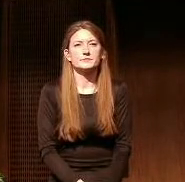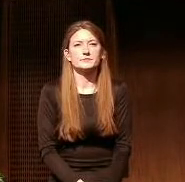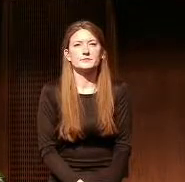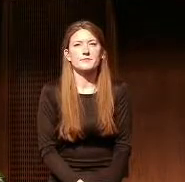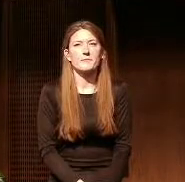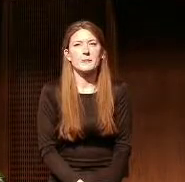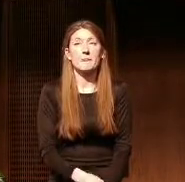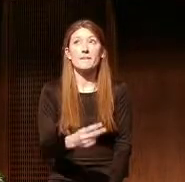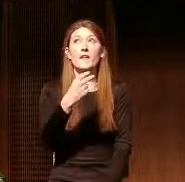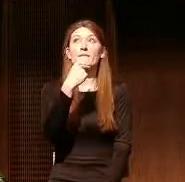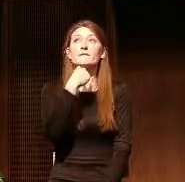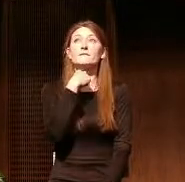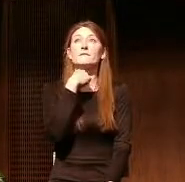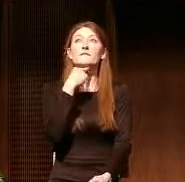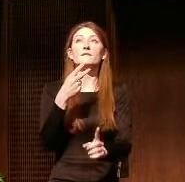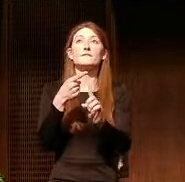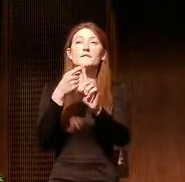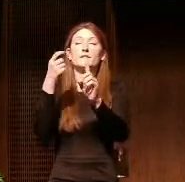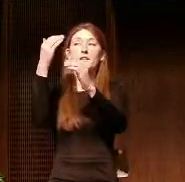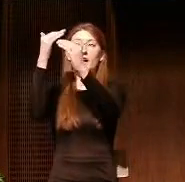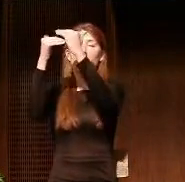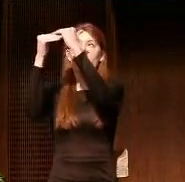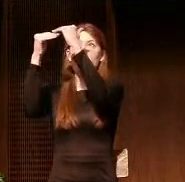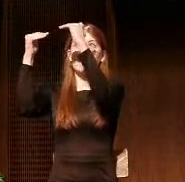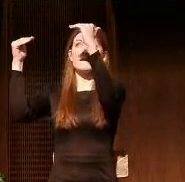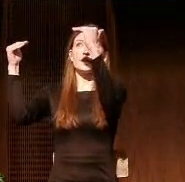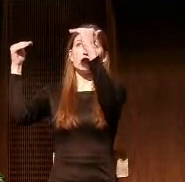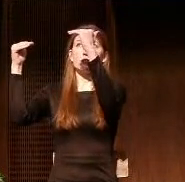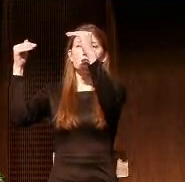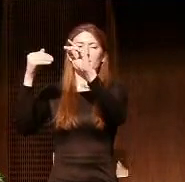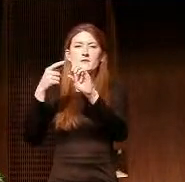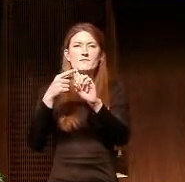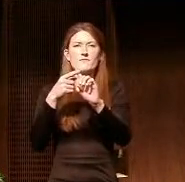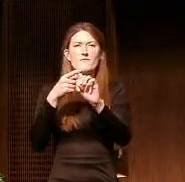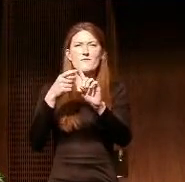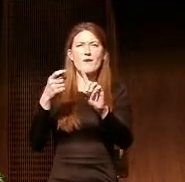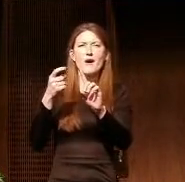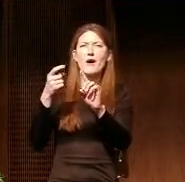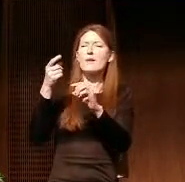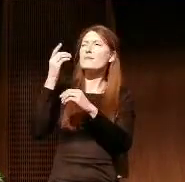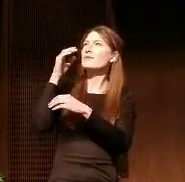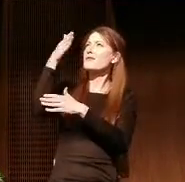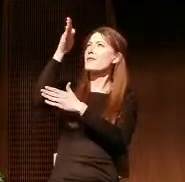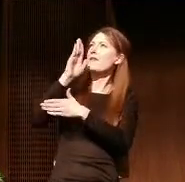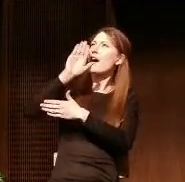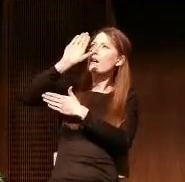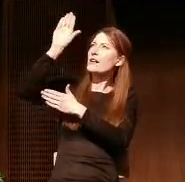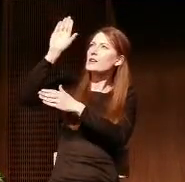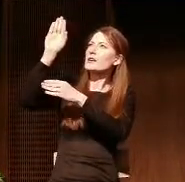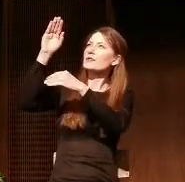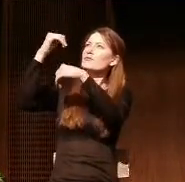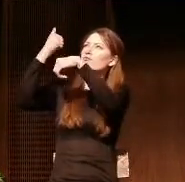And so the voice came from heaven, from the very throne of God.